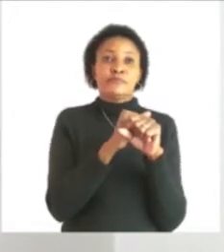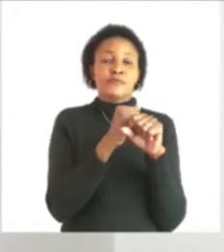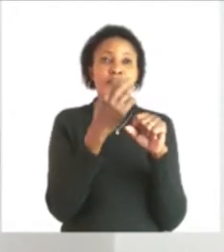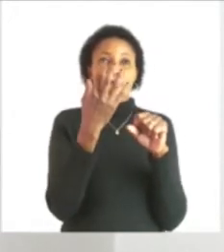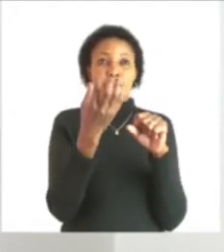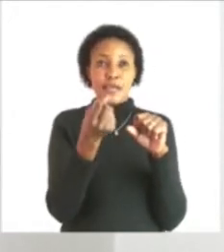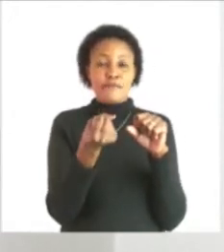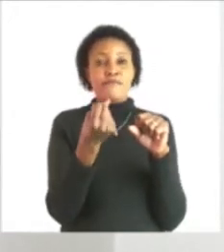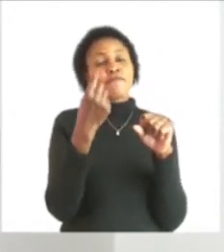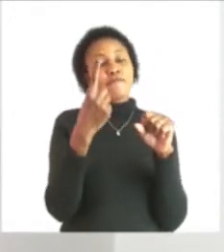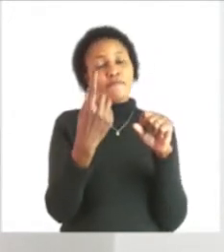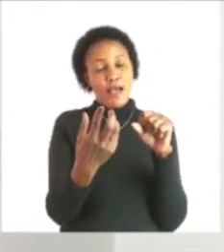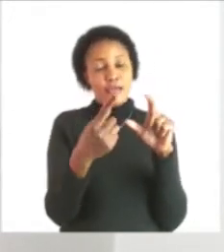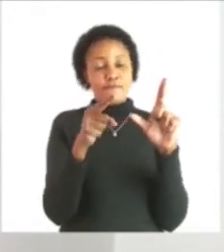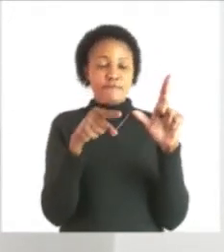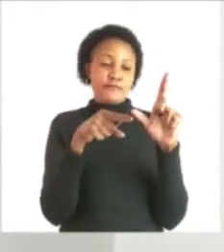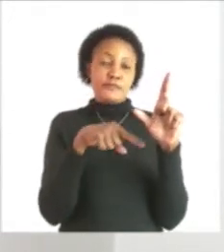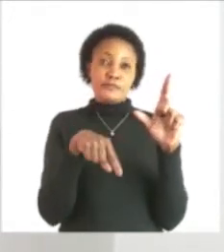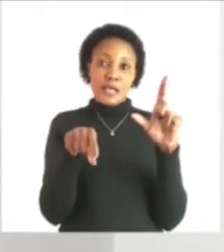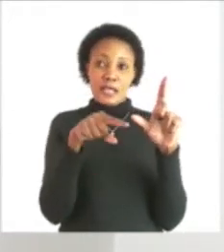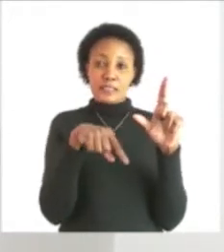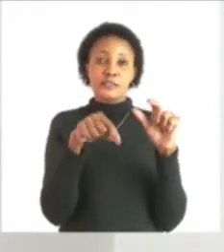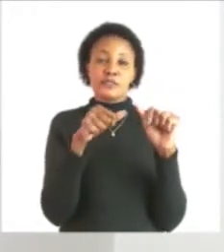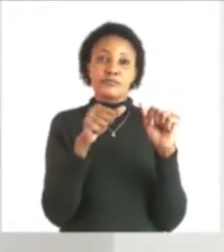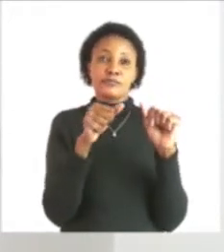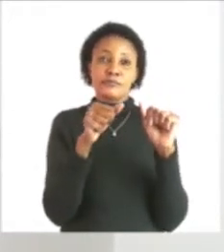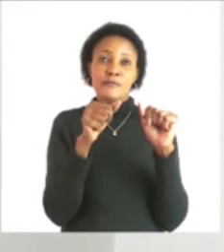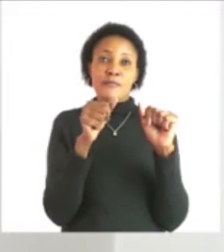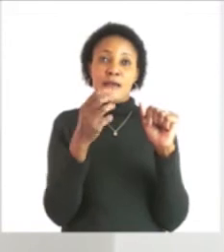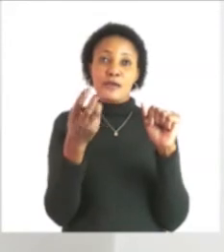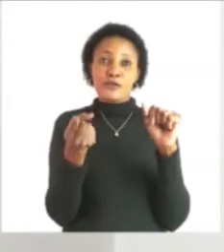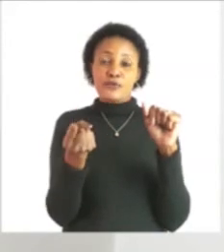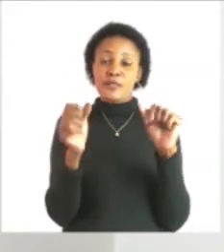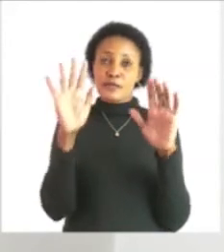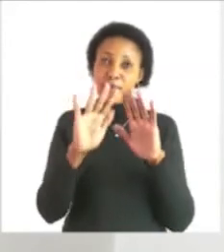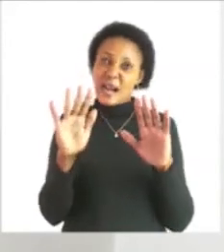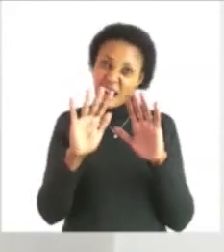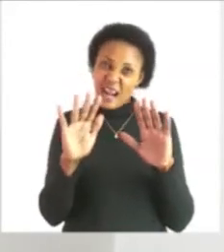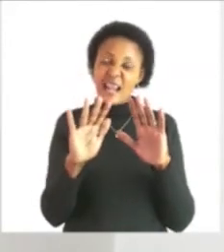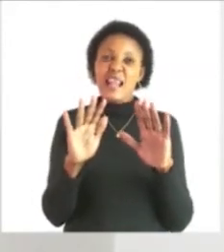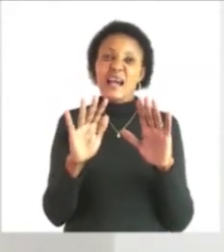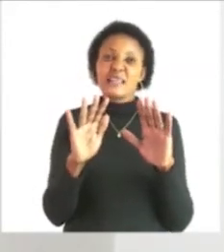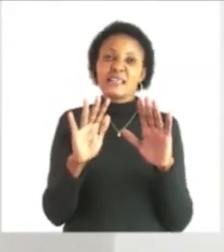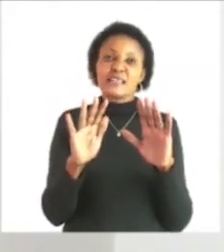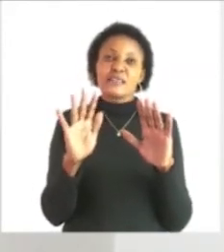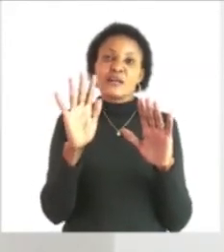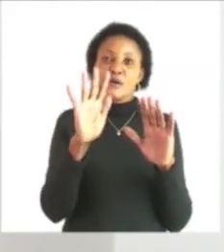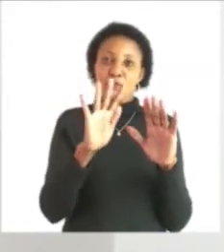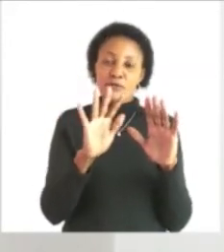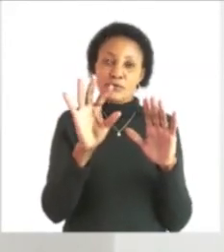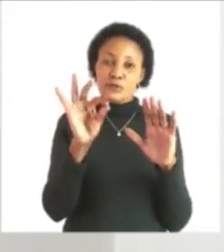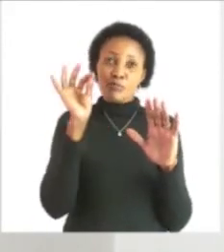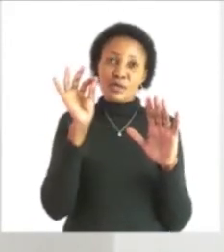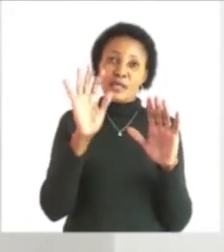5 circles. So what you're going to do, take your crayon, a color, any color that you want, and you are